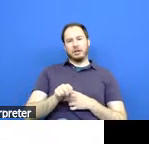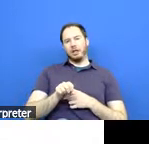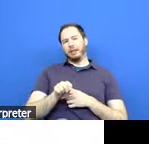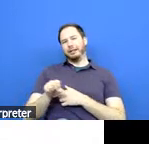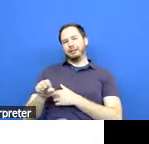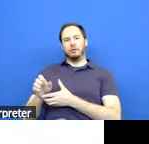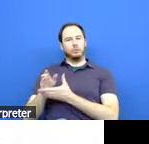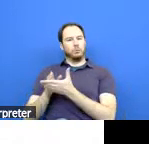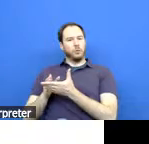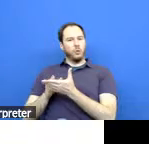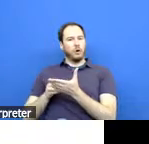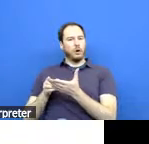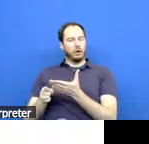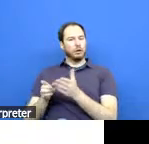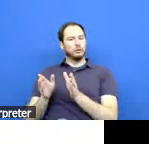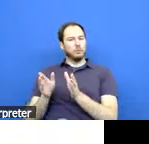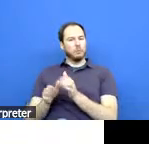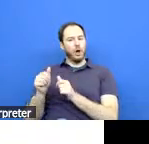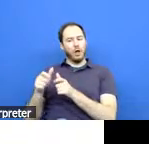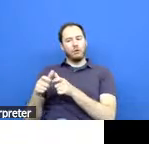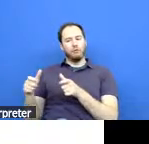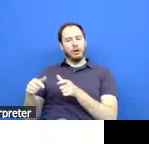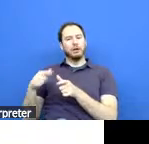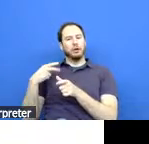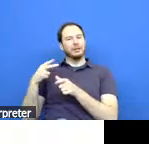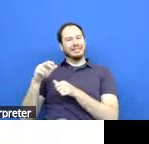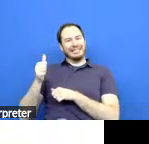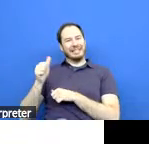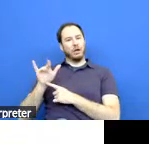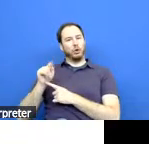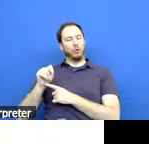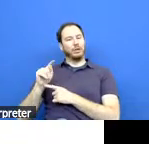southeastern portion, those smaller rectangular buildings, those are 10-unit townhomes,